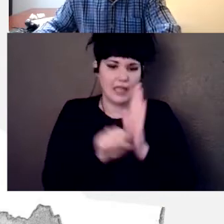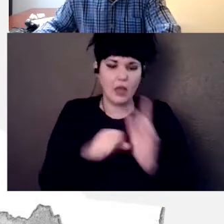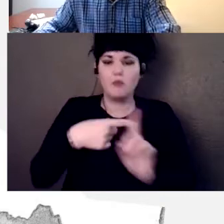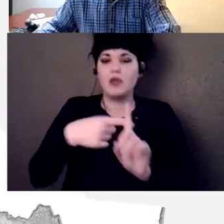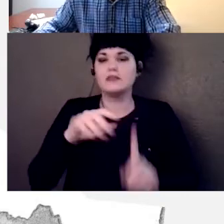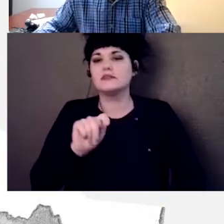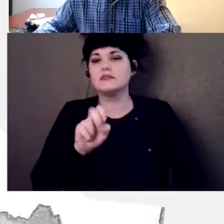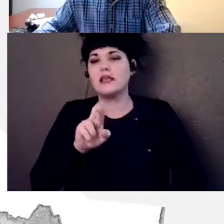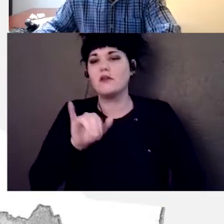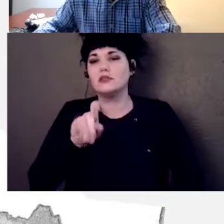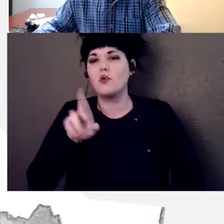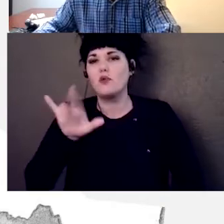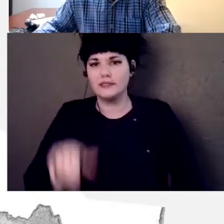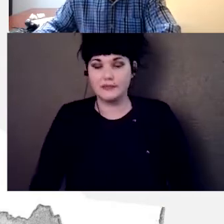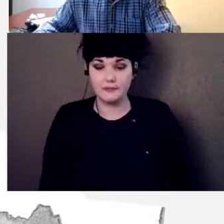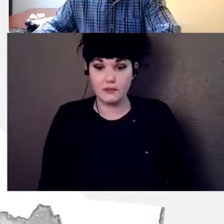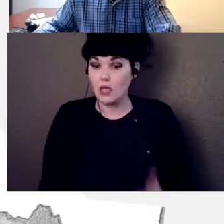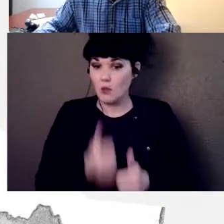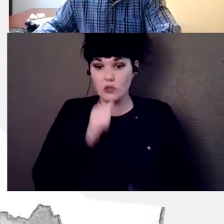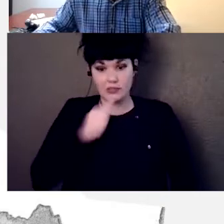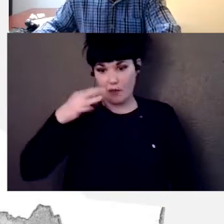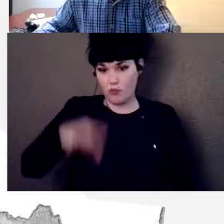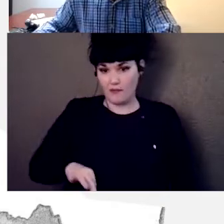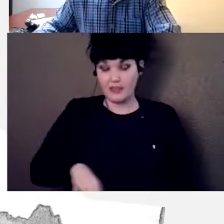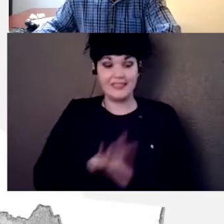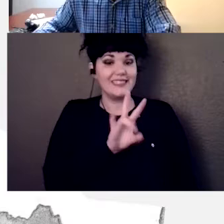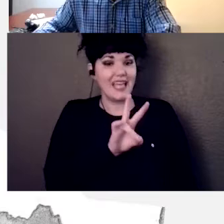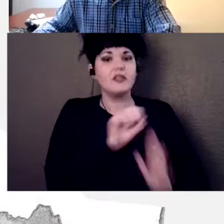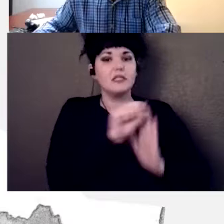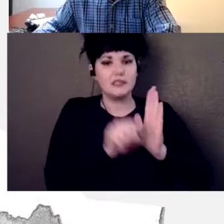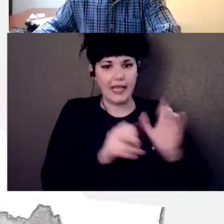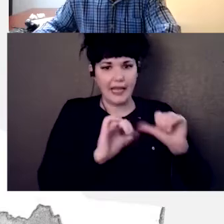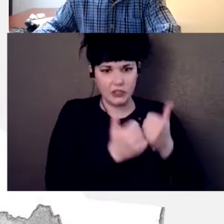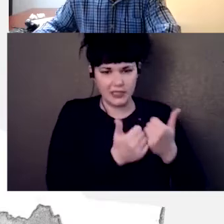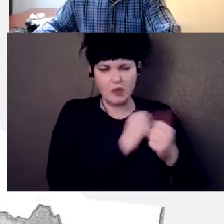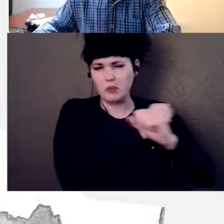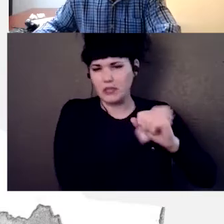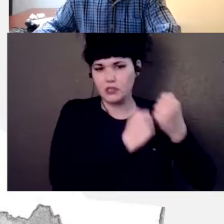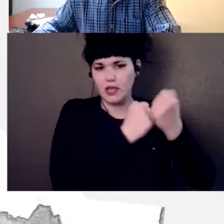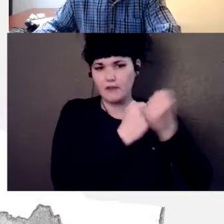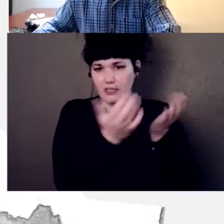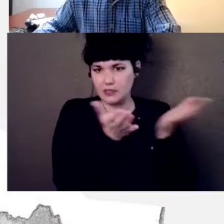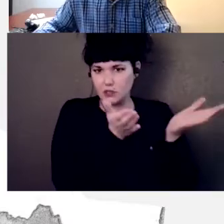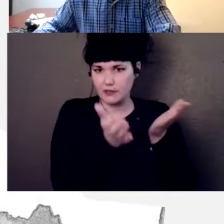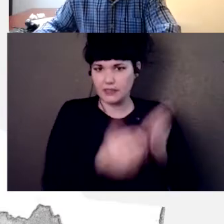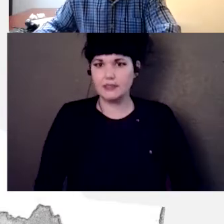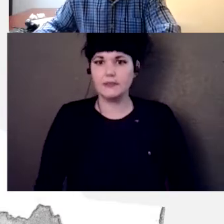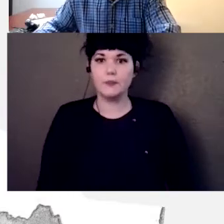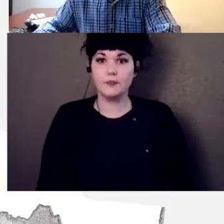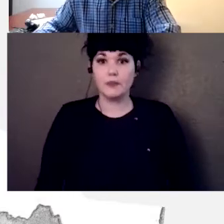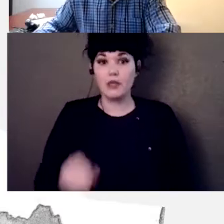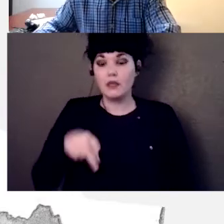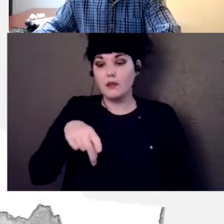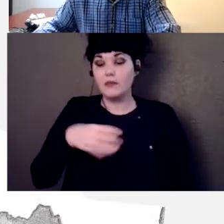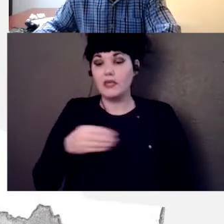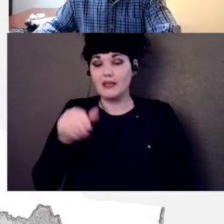Most are nonprofits, 7 are state agency protection and advocacy services. P&As are the